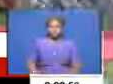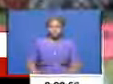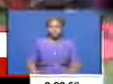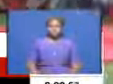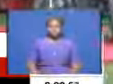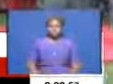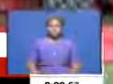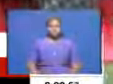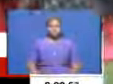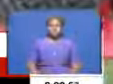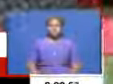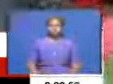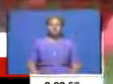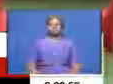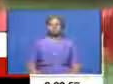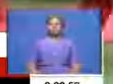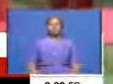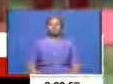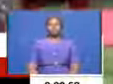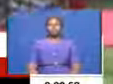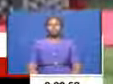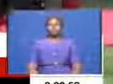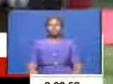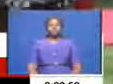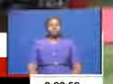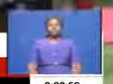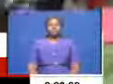the nation Danish hard prime edition boom